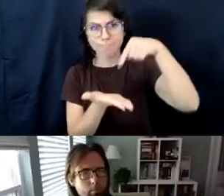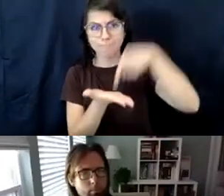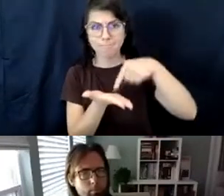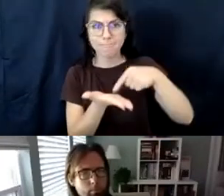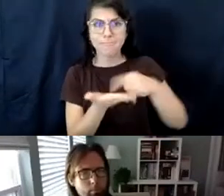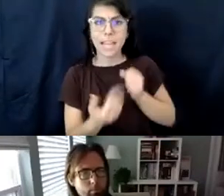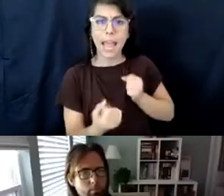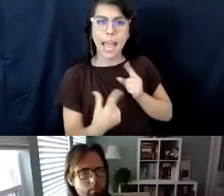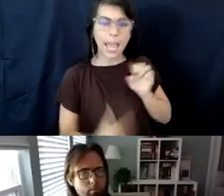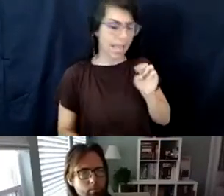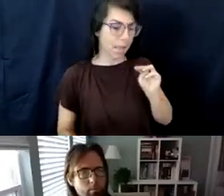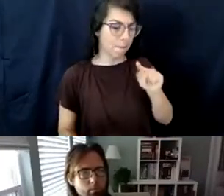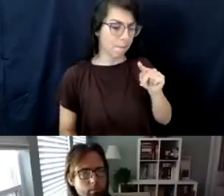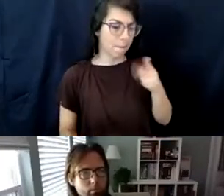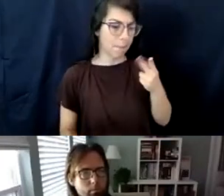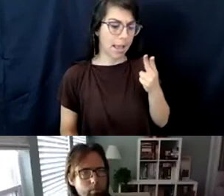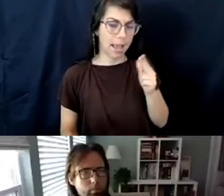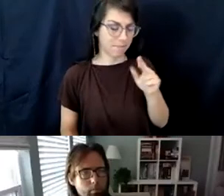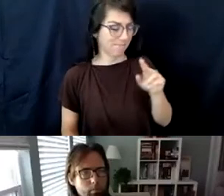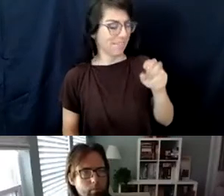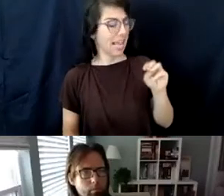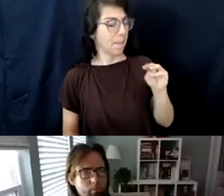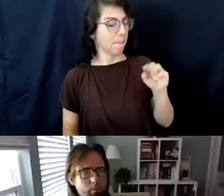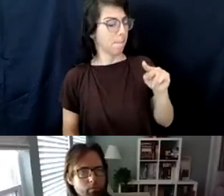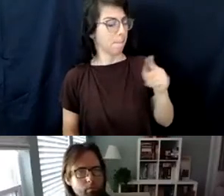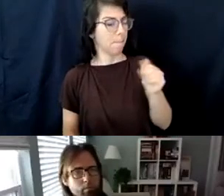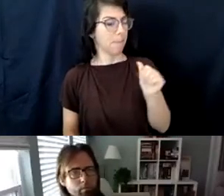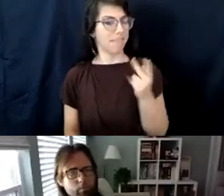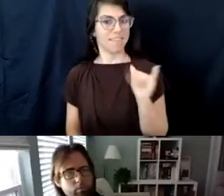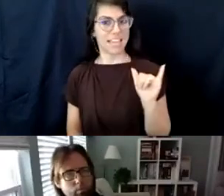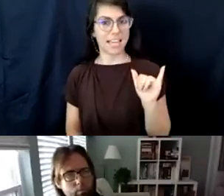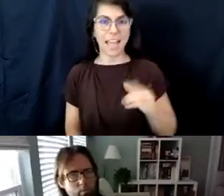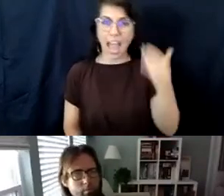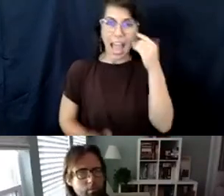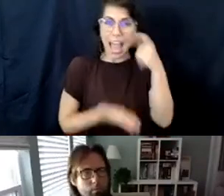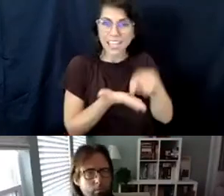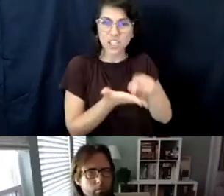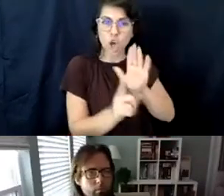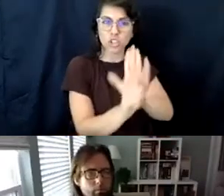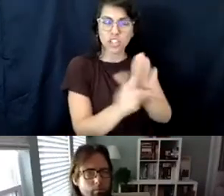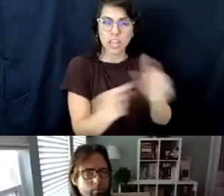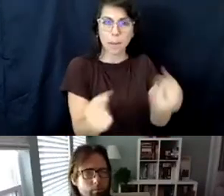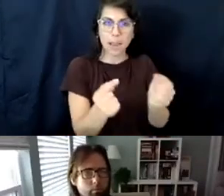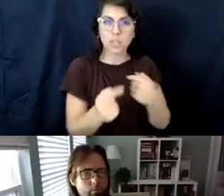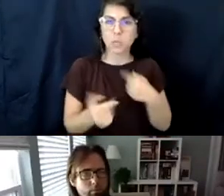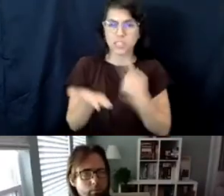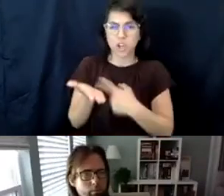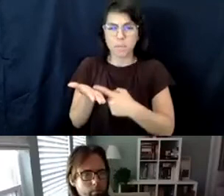empathy and acknowledgement of the person's pain. And then like we started talking about psych services, financial